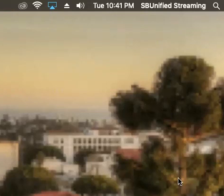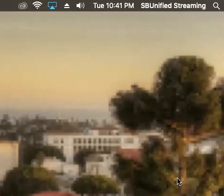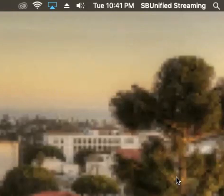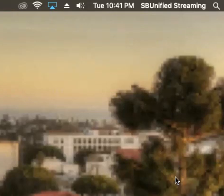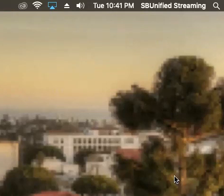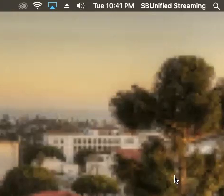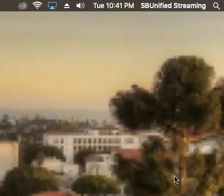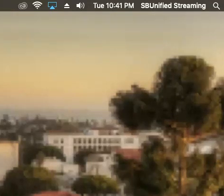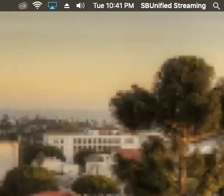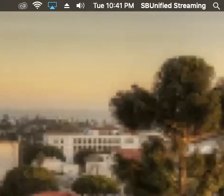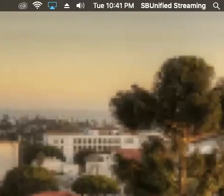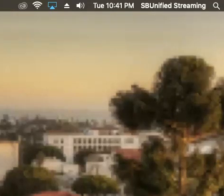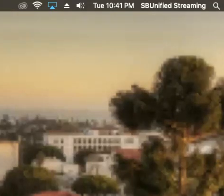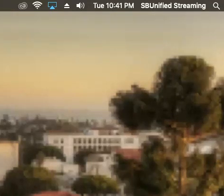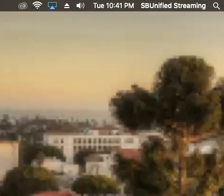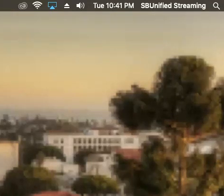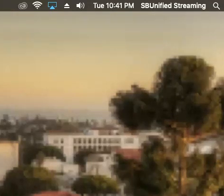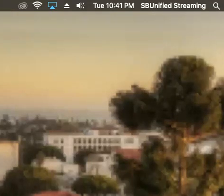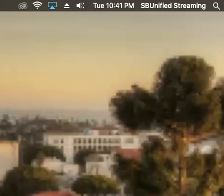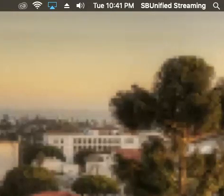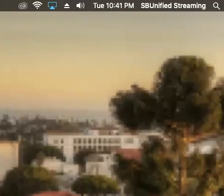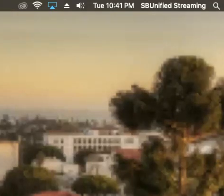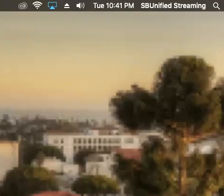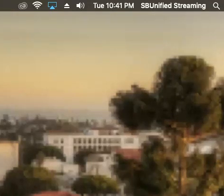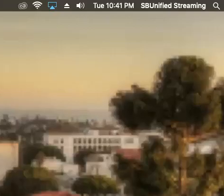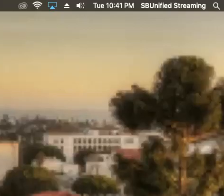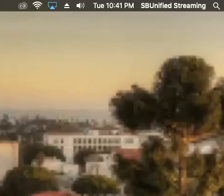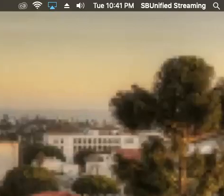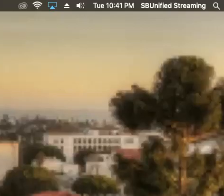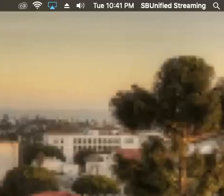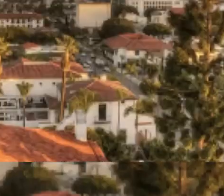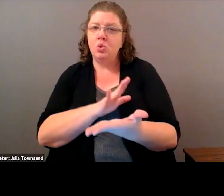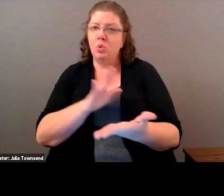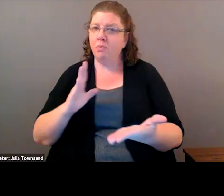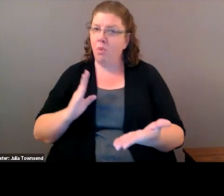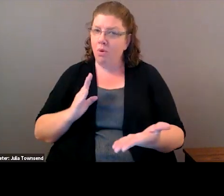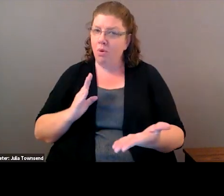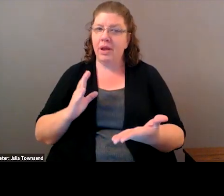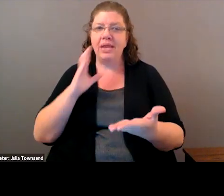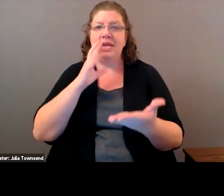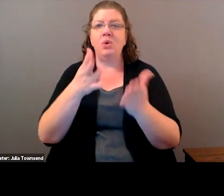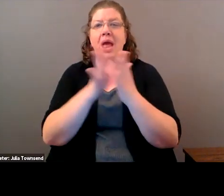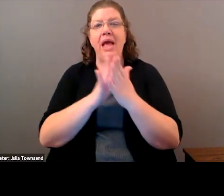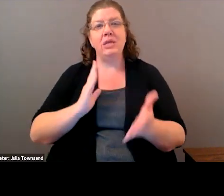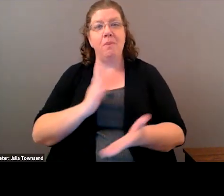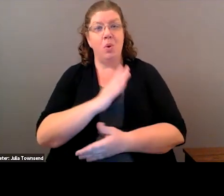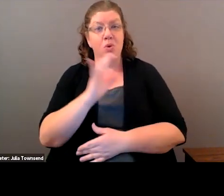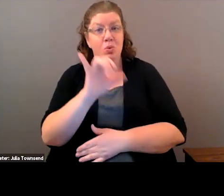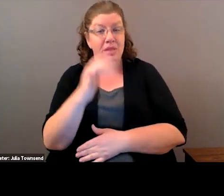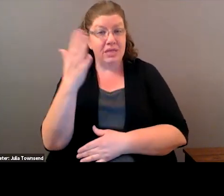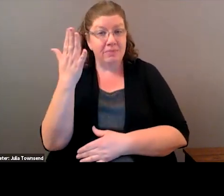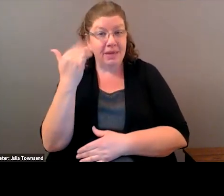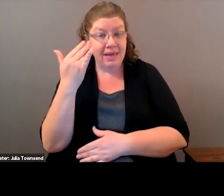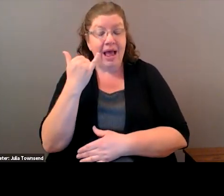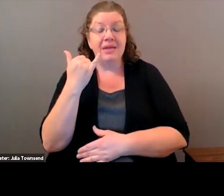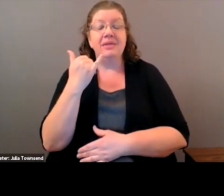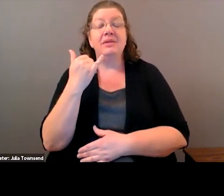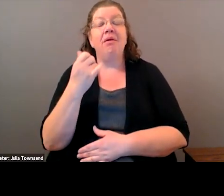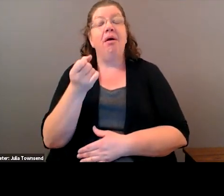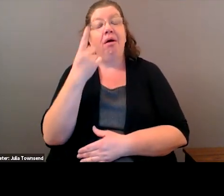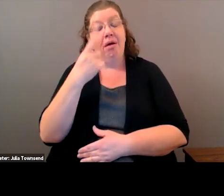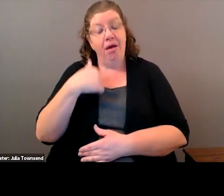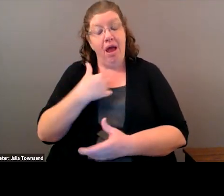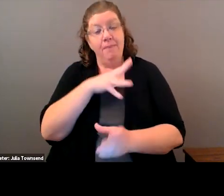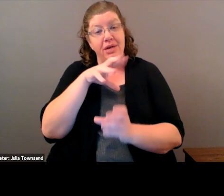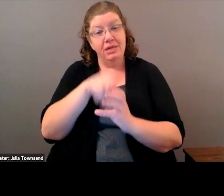money that is spent be scrutinized by the school board. And I need to ask the board to do this because, despite the fact that I am participating